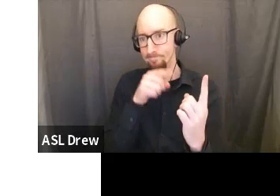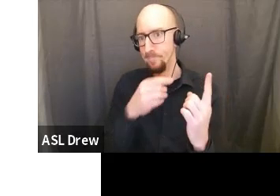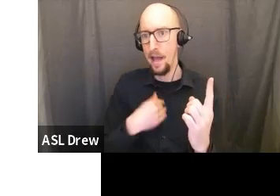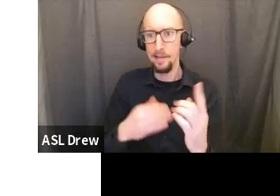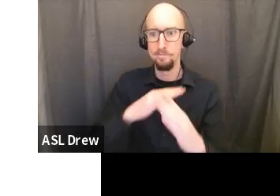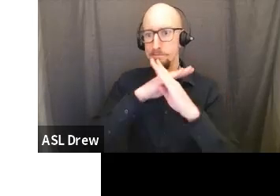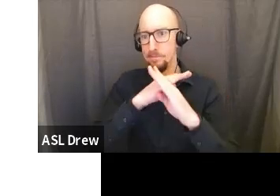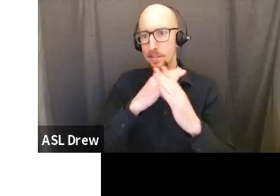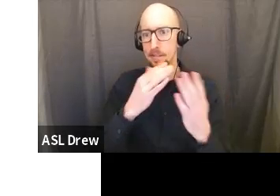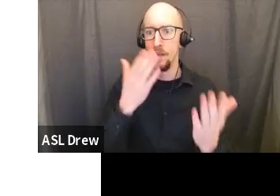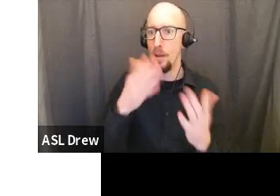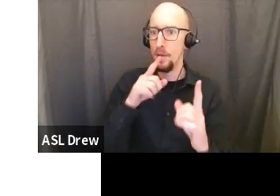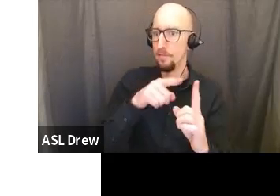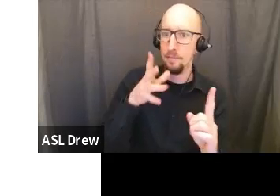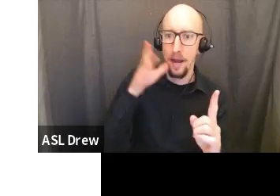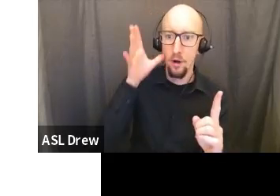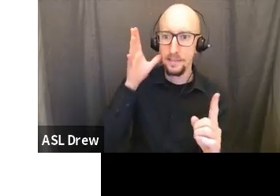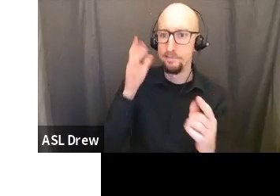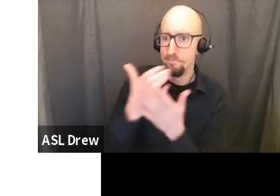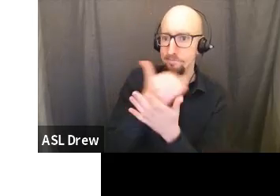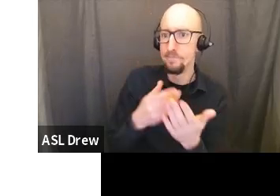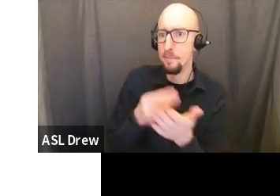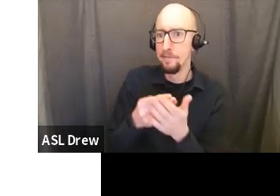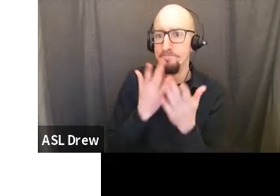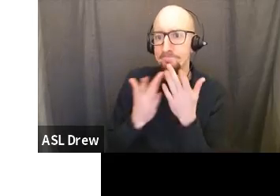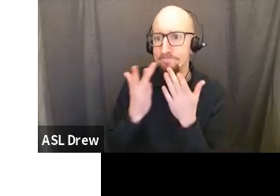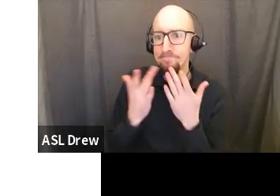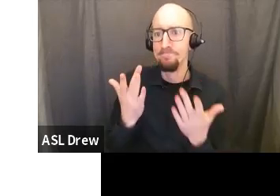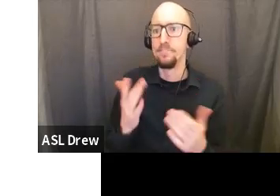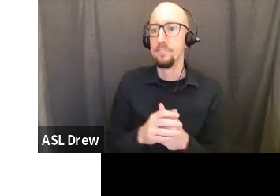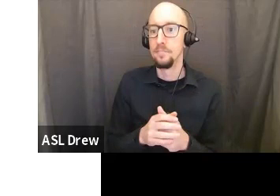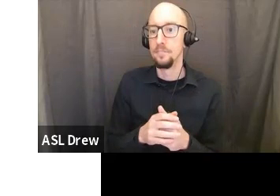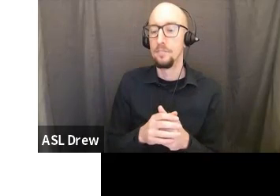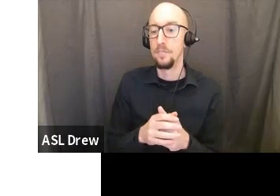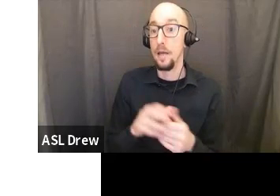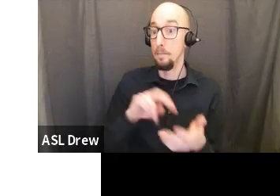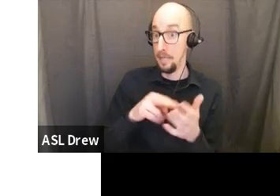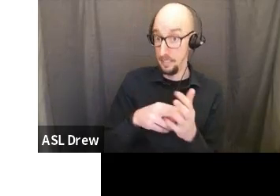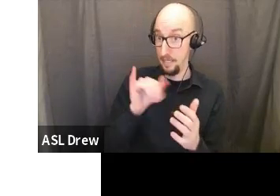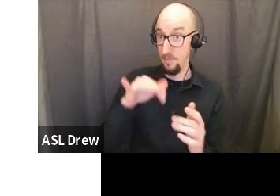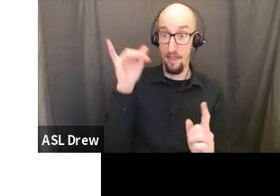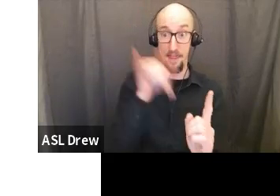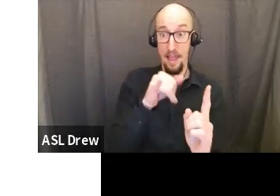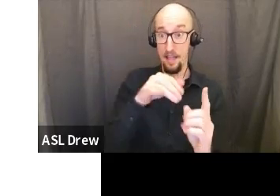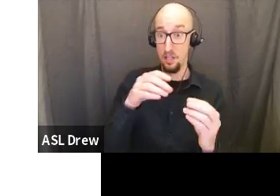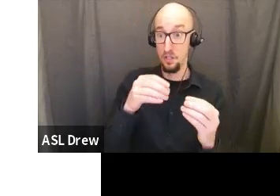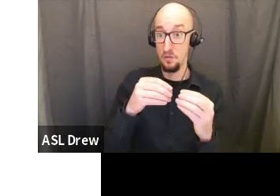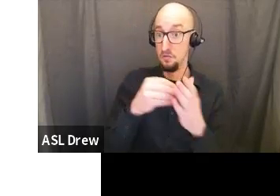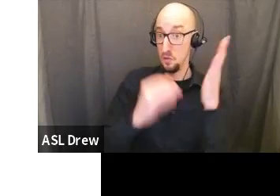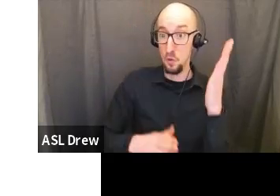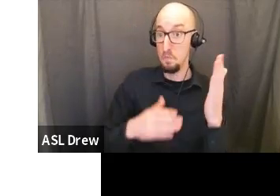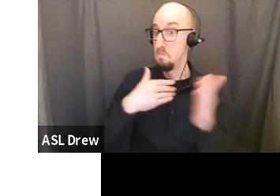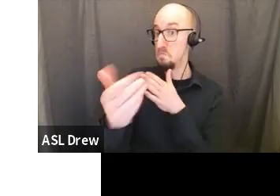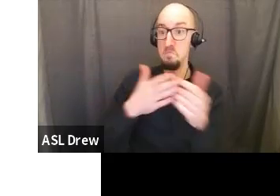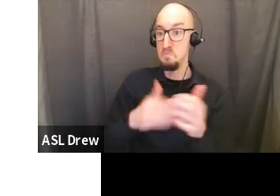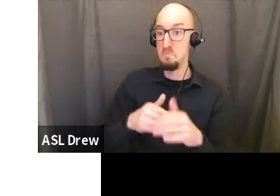low parental income, then it's especially impressive if the student